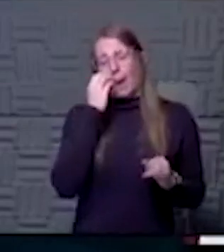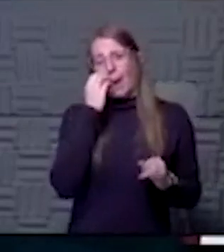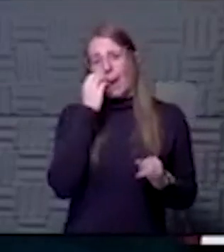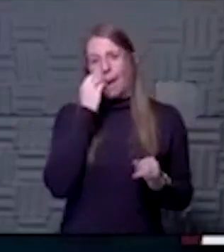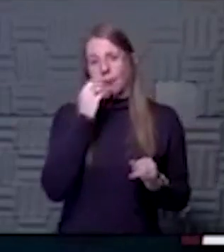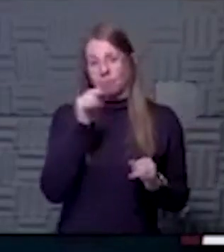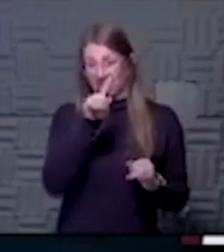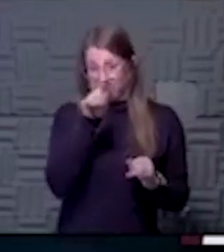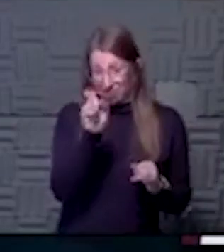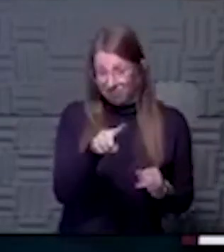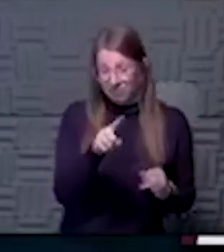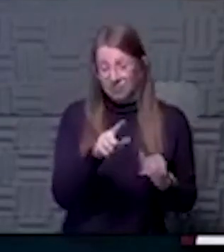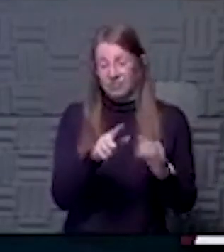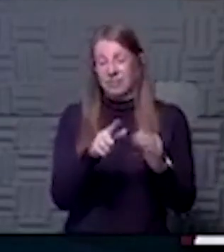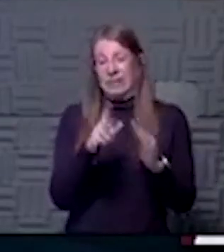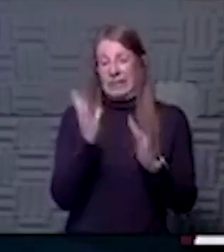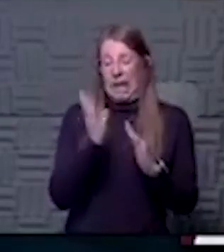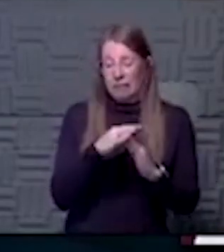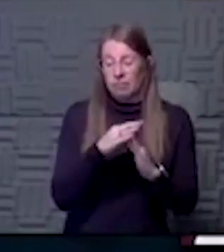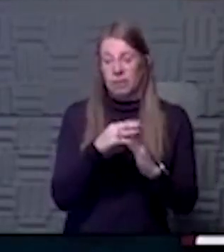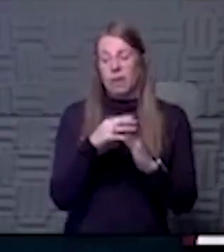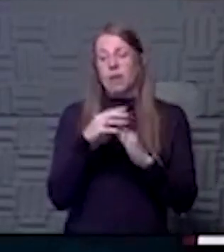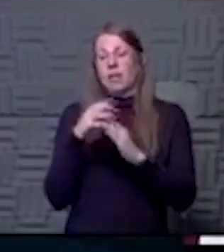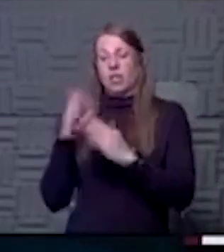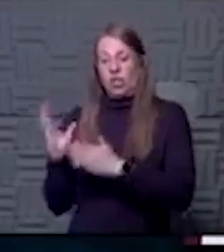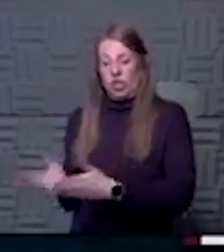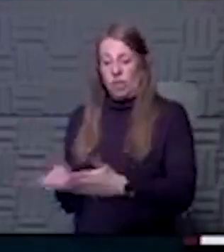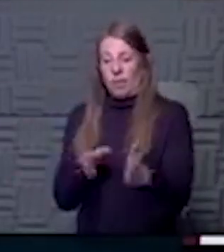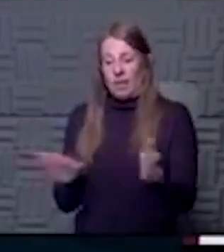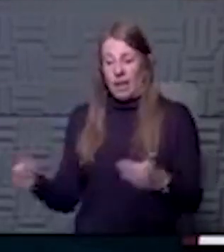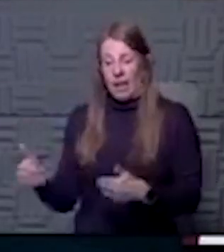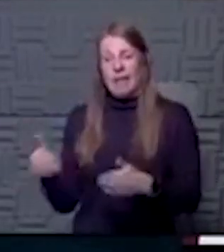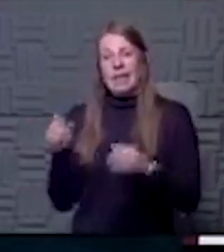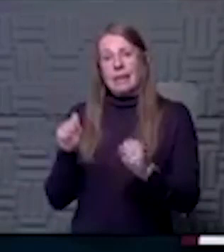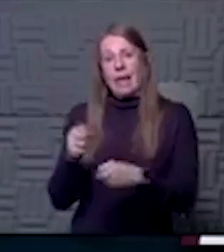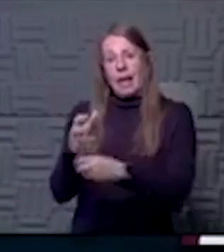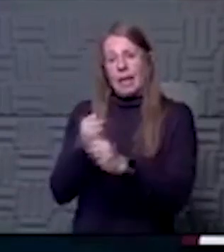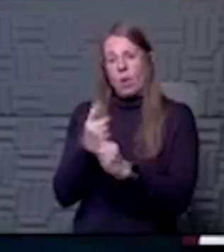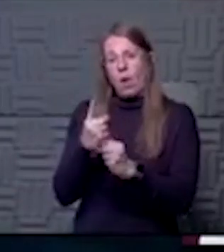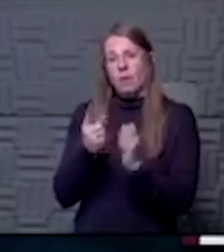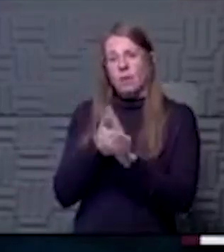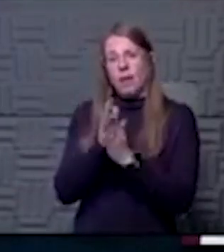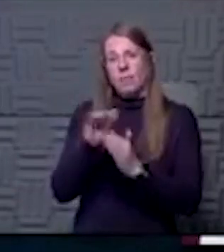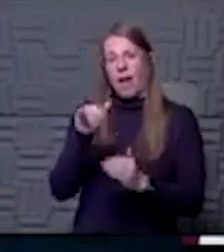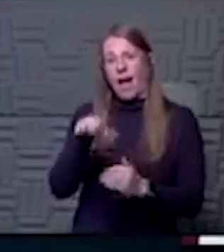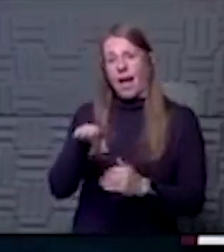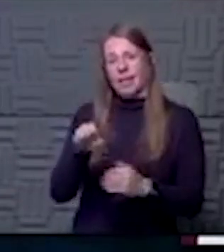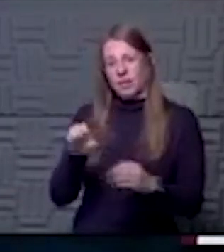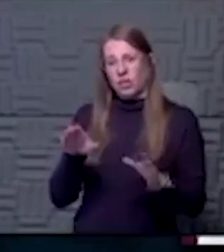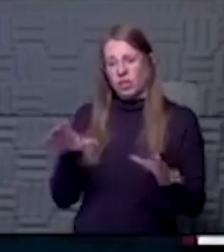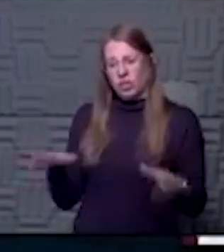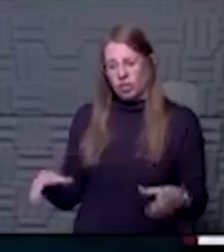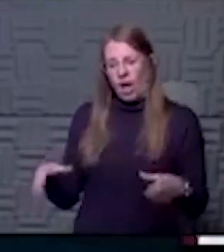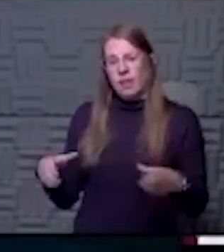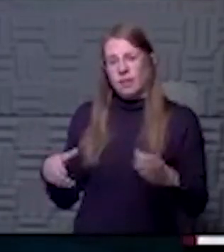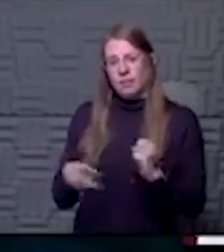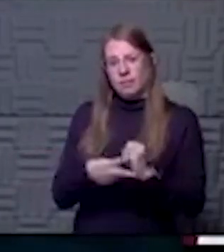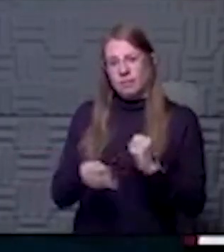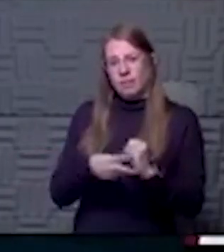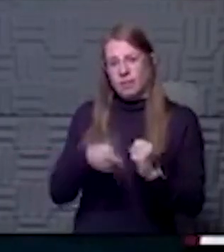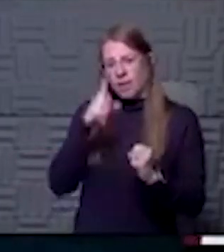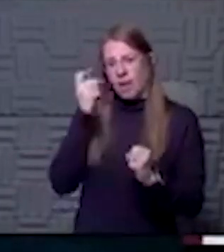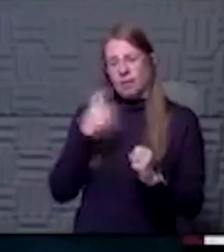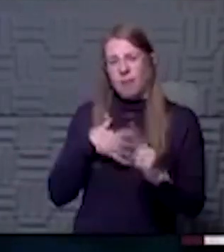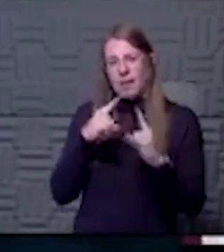burning question then. Once that shipping container is done, can I get one to be an ice chest? Because that will revolutionize my camping